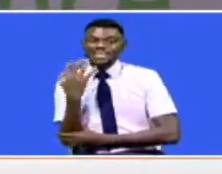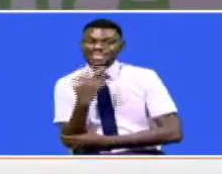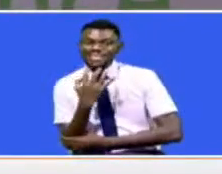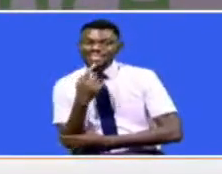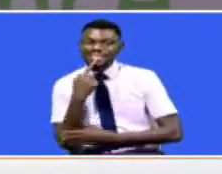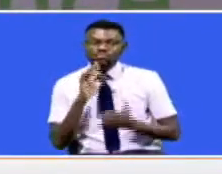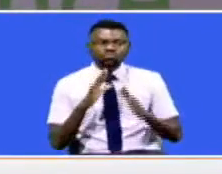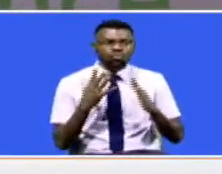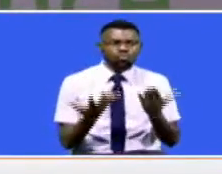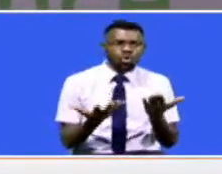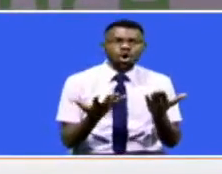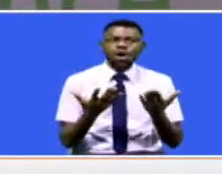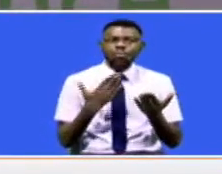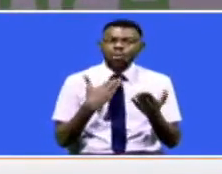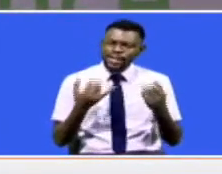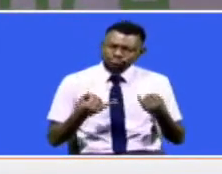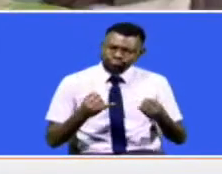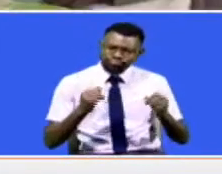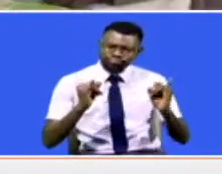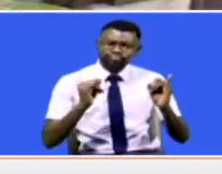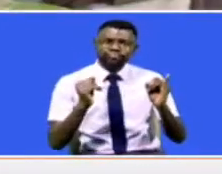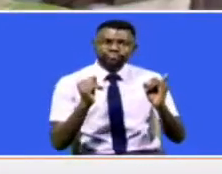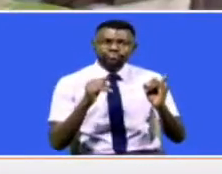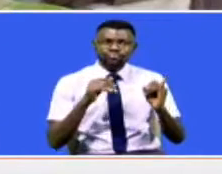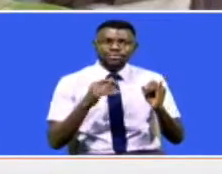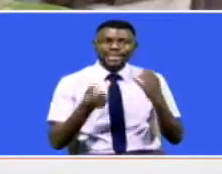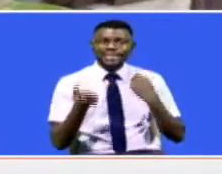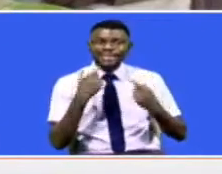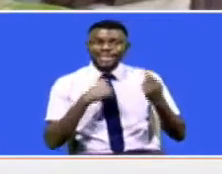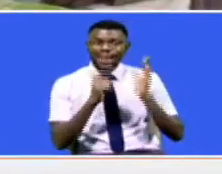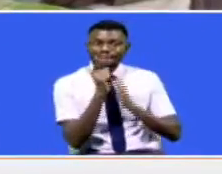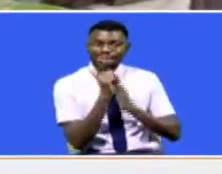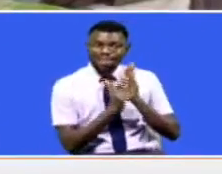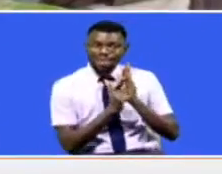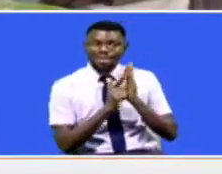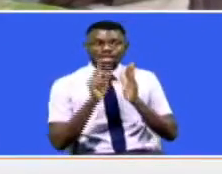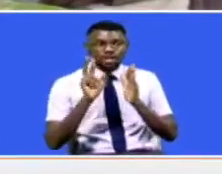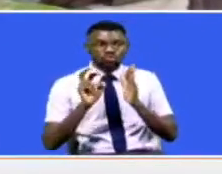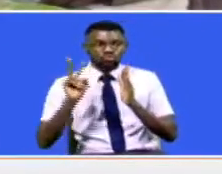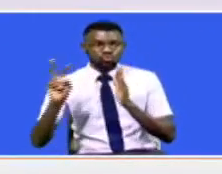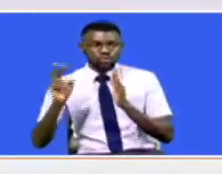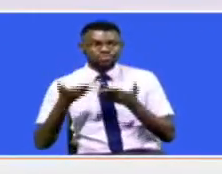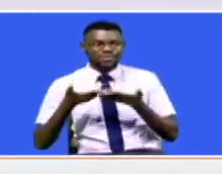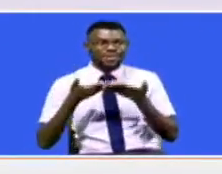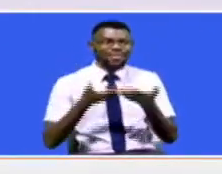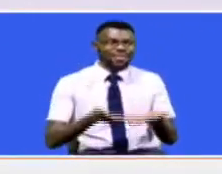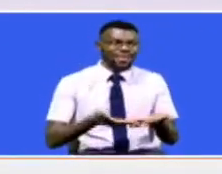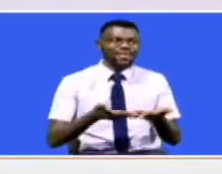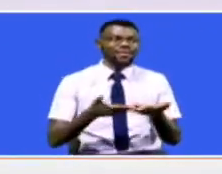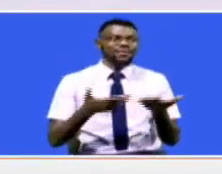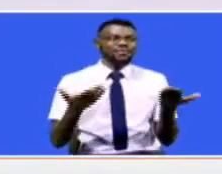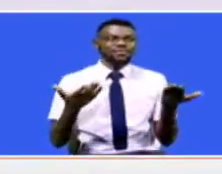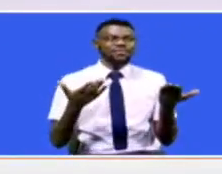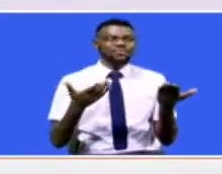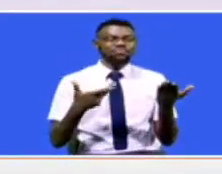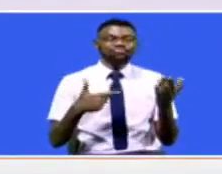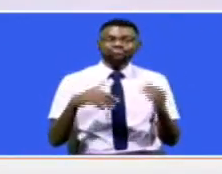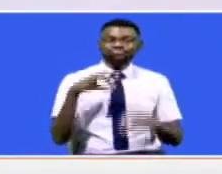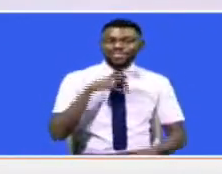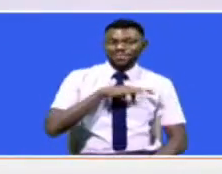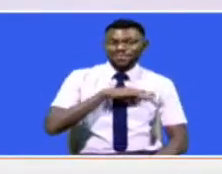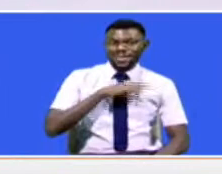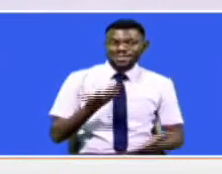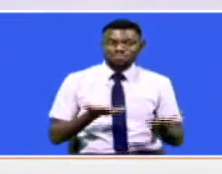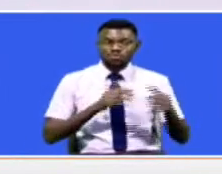full implementation of the Tea Act of 2020 will go a long way in boosting farmers' earnings. That the reforms we are going to agree